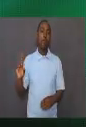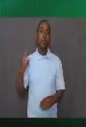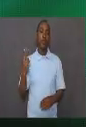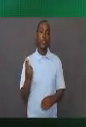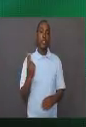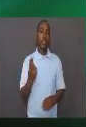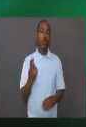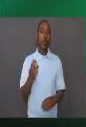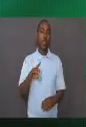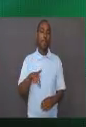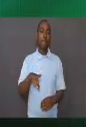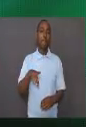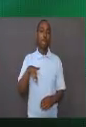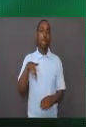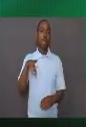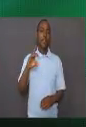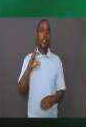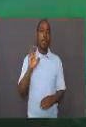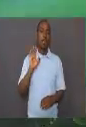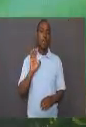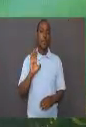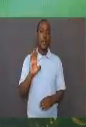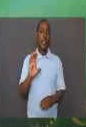high-pressure steam to sterilize.